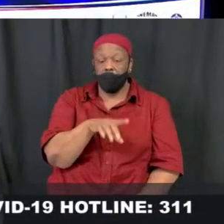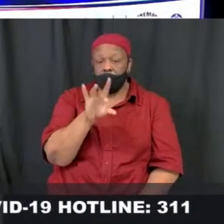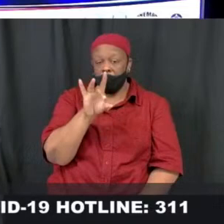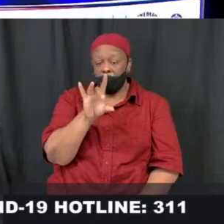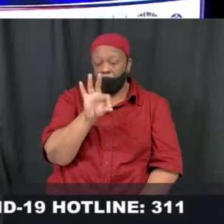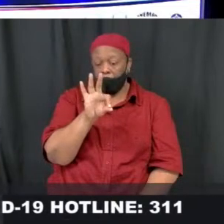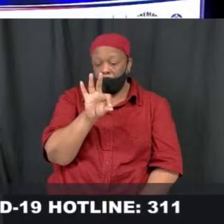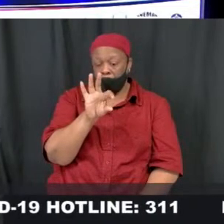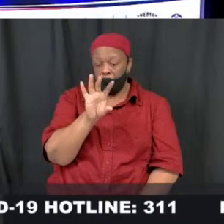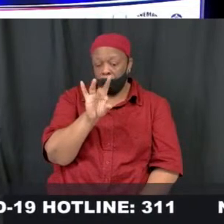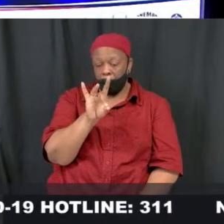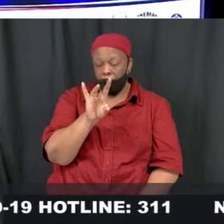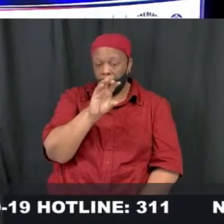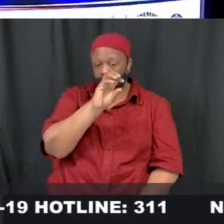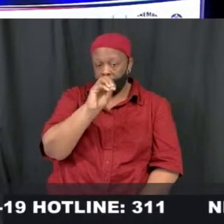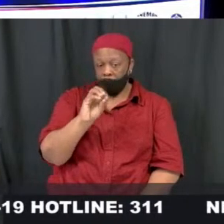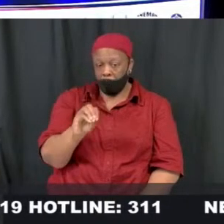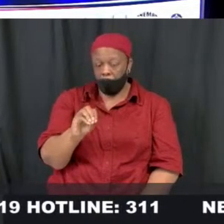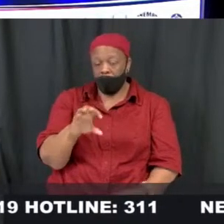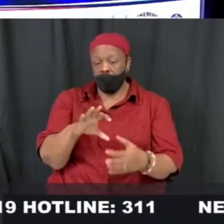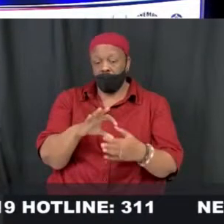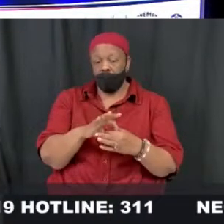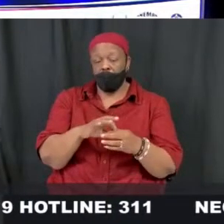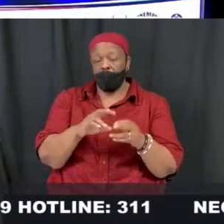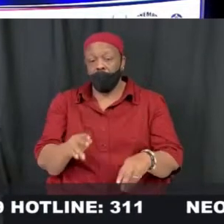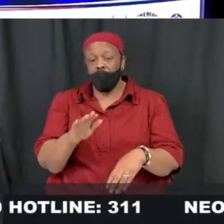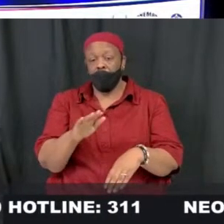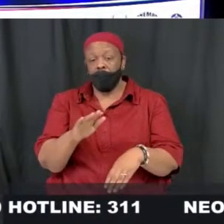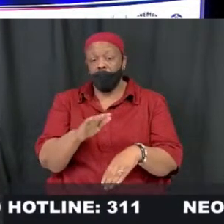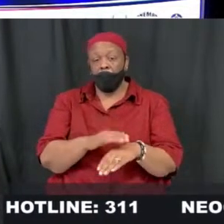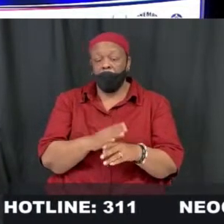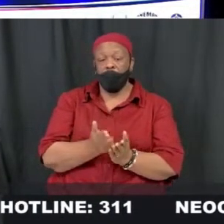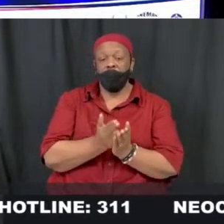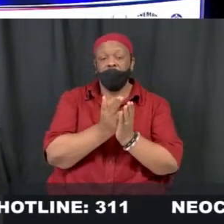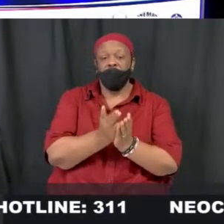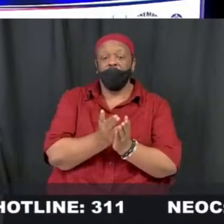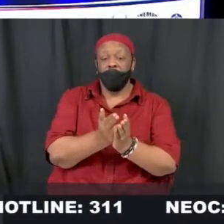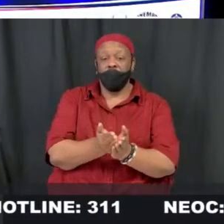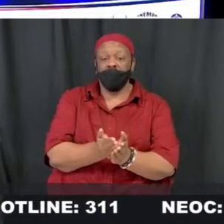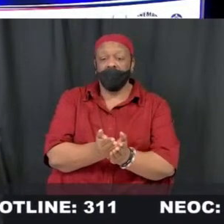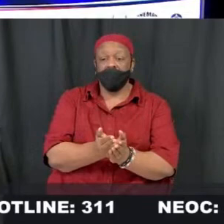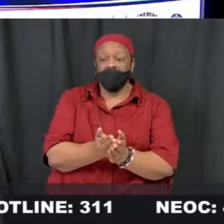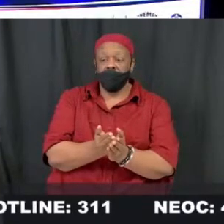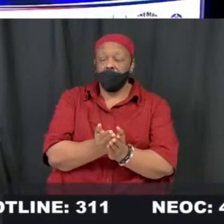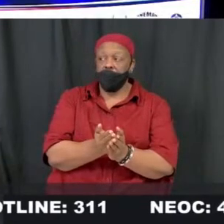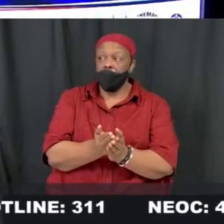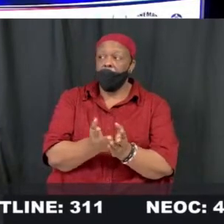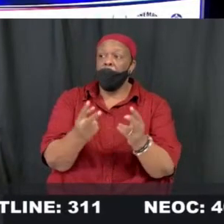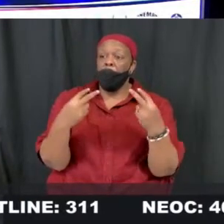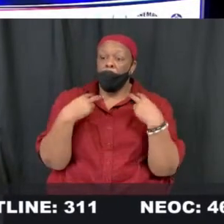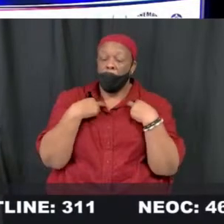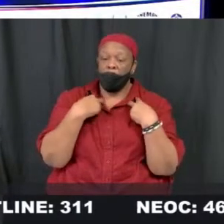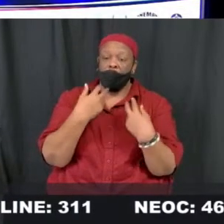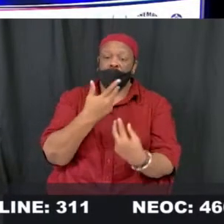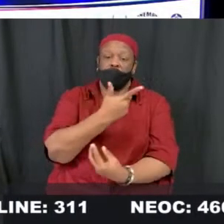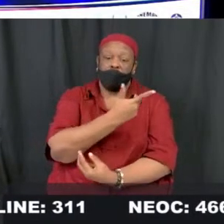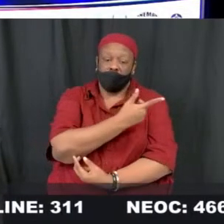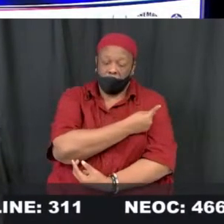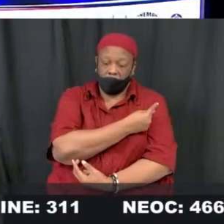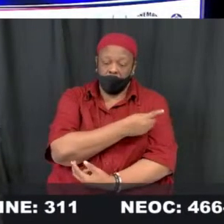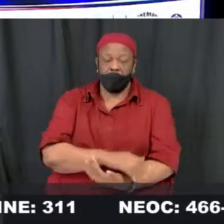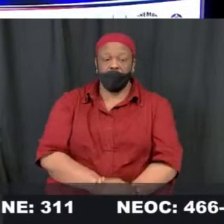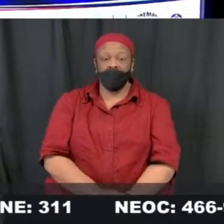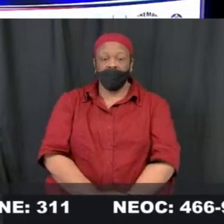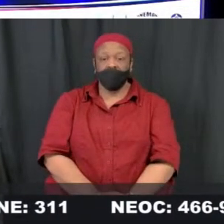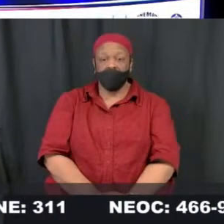98% of the passengers on board this vessel would have been vaccinated. Ladies and gentlemen, and in particular those who are